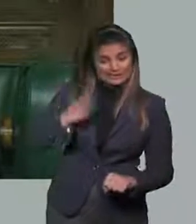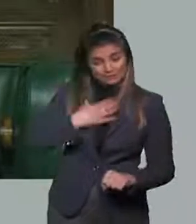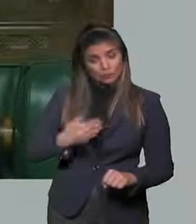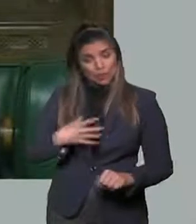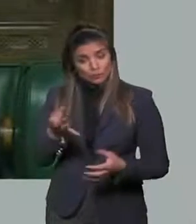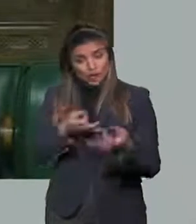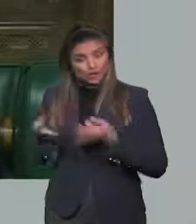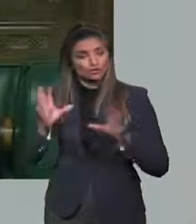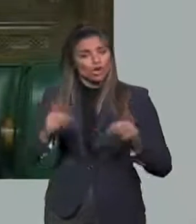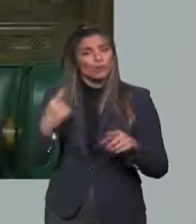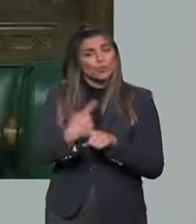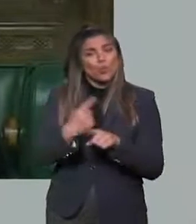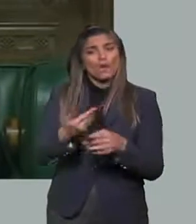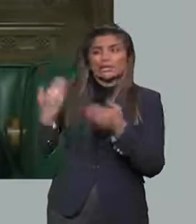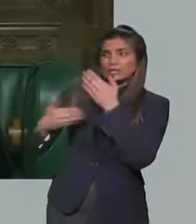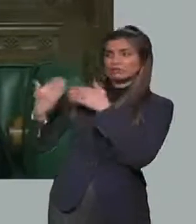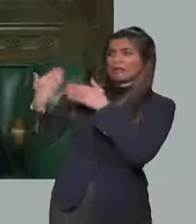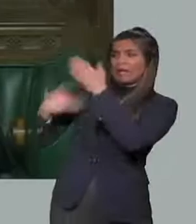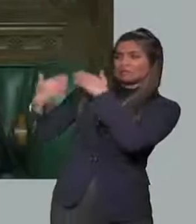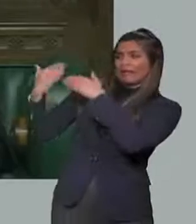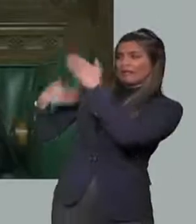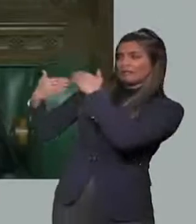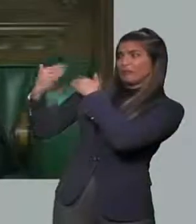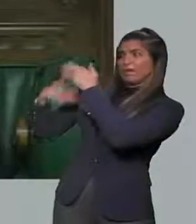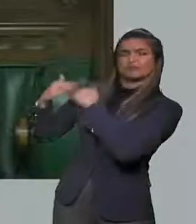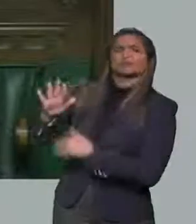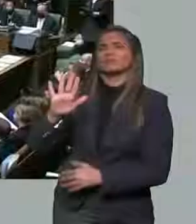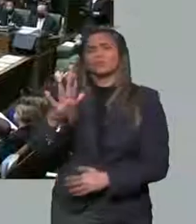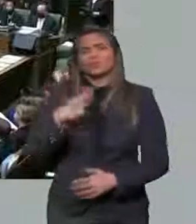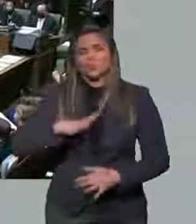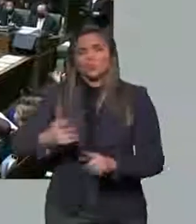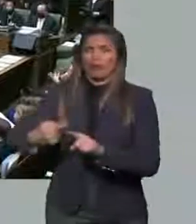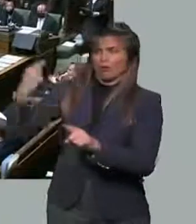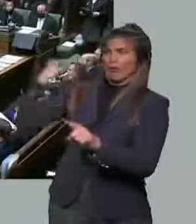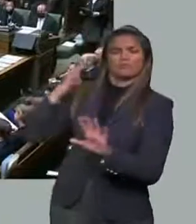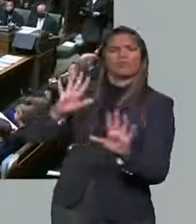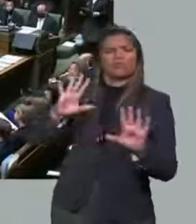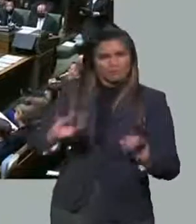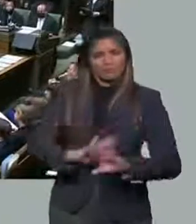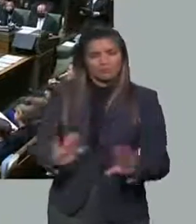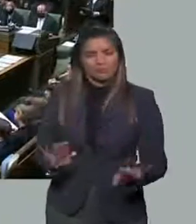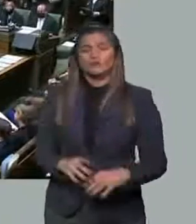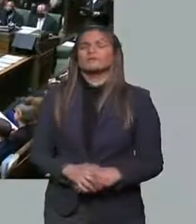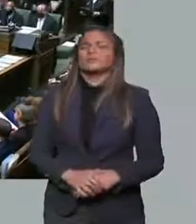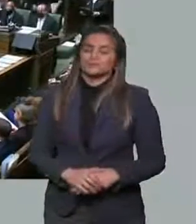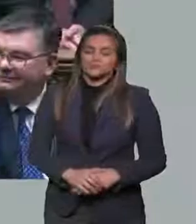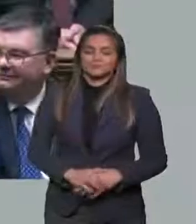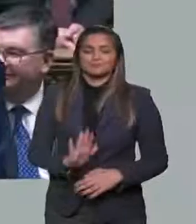without talking about history. How far we want to go back is one thing in passing. Deputy Prime Minister. Thank you, Mr. Speaker.